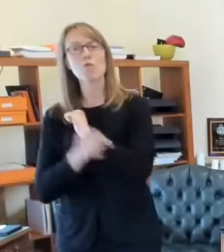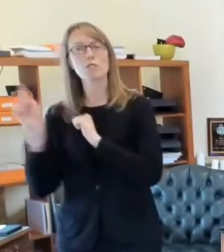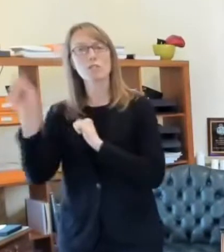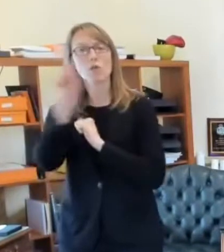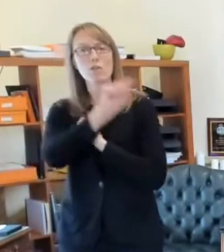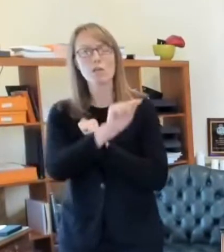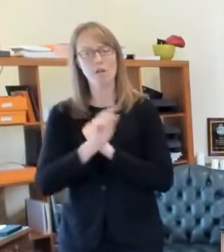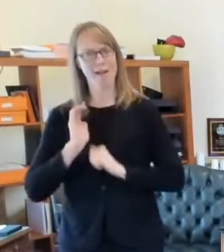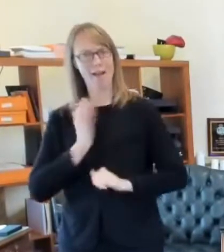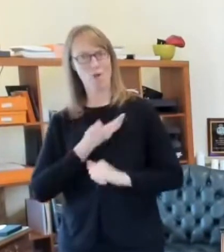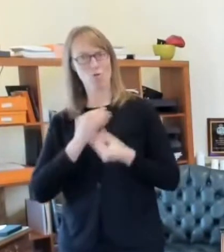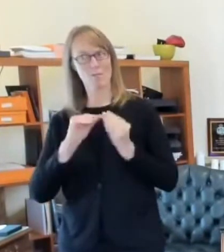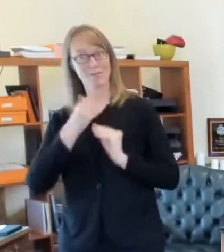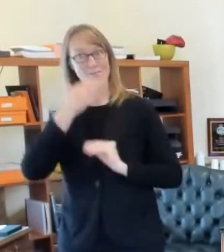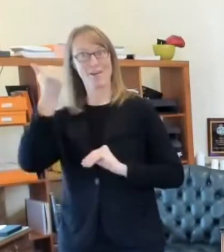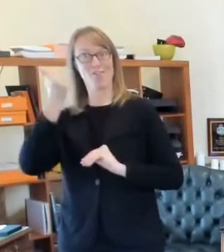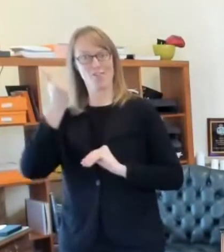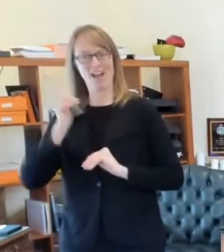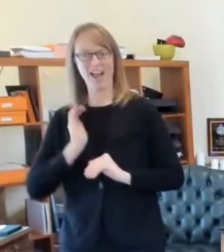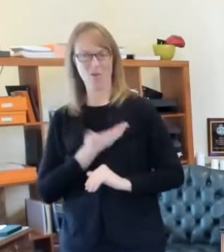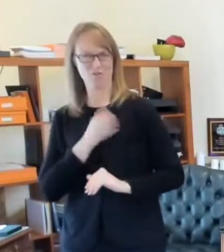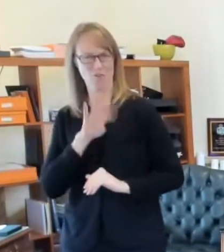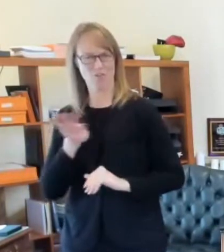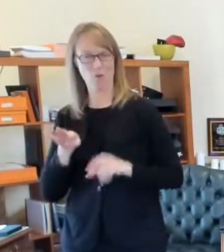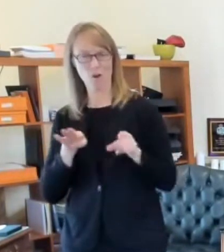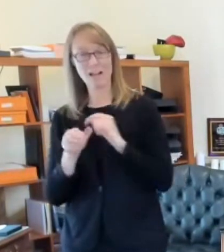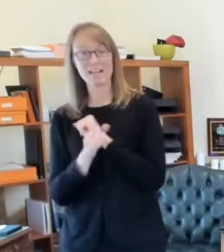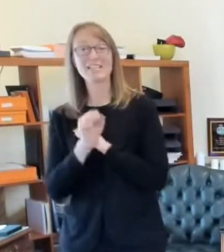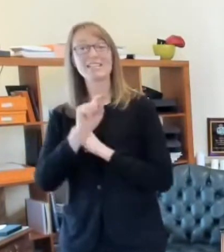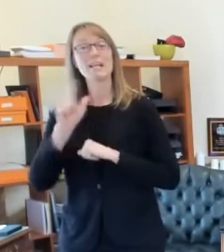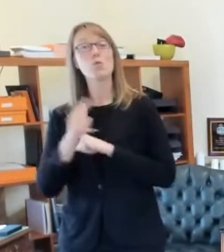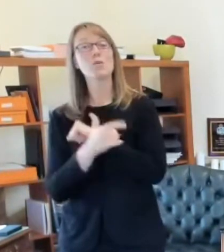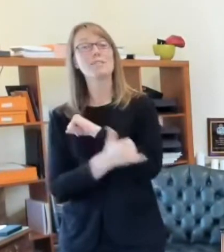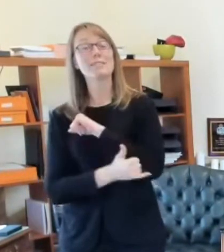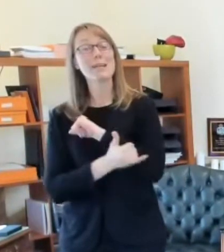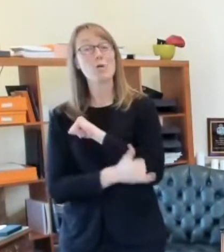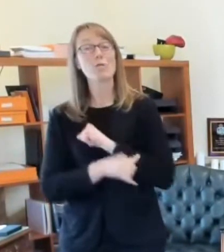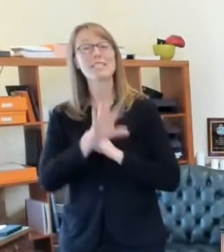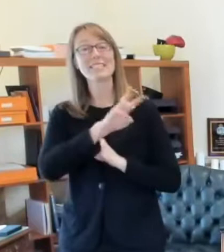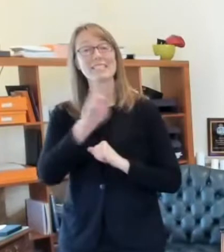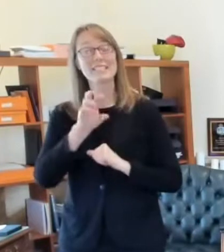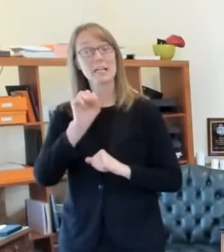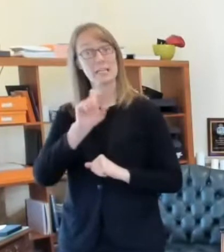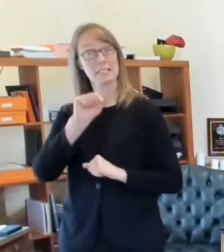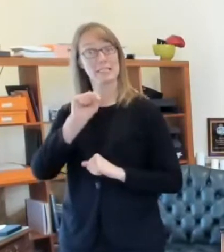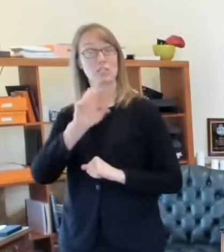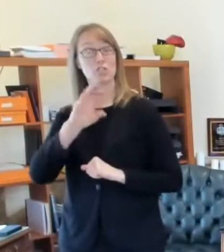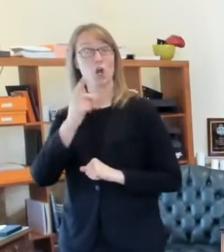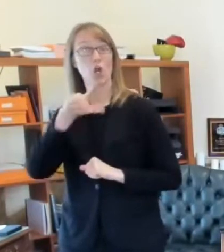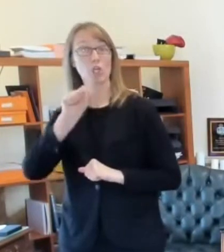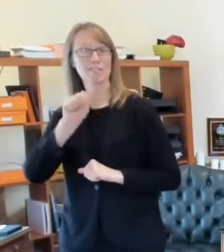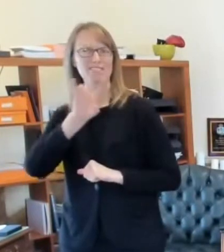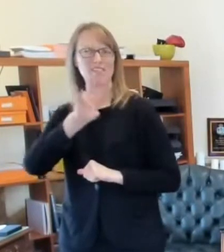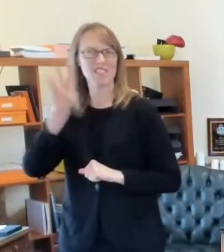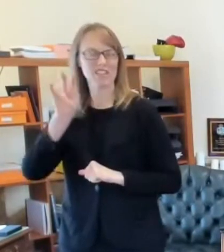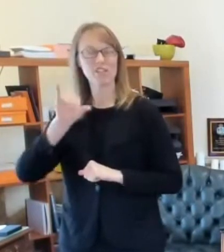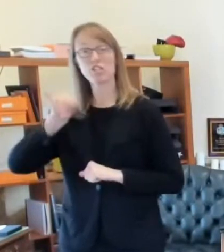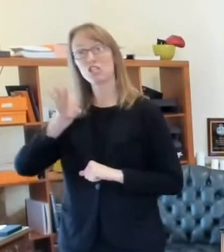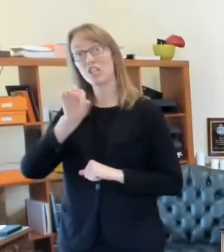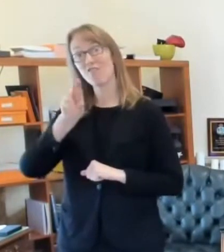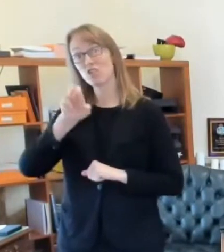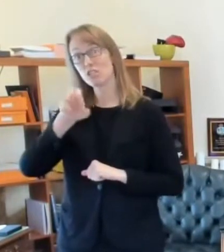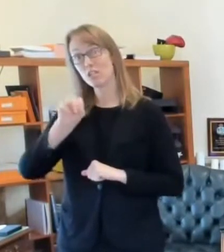significantly better. Our number's 44, St. Louis County's 66, St. Charles is 77, Jefferson